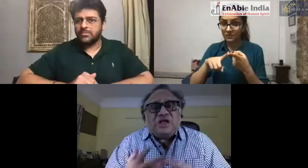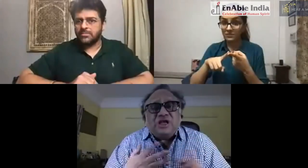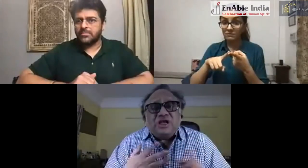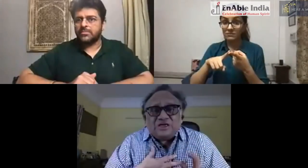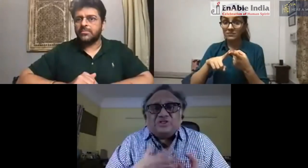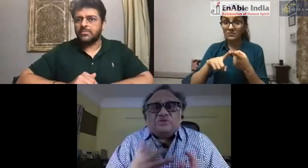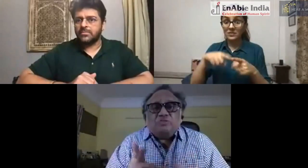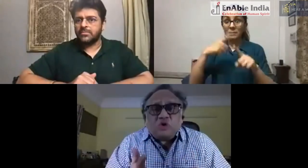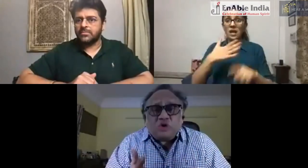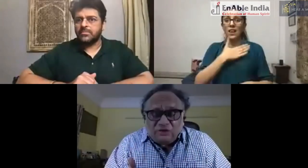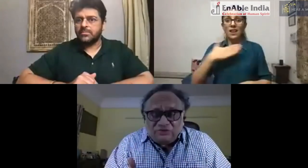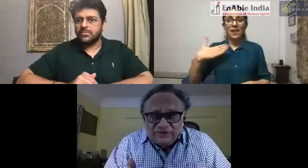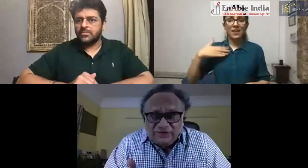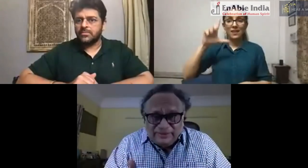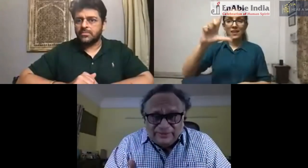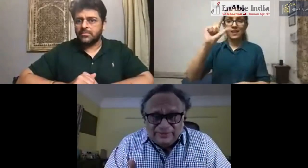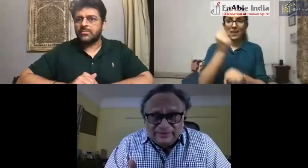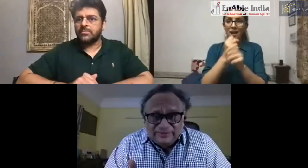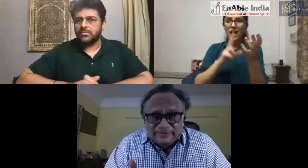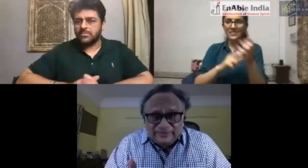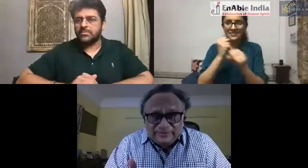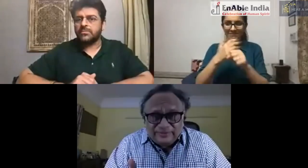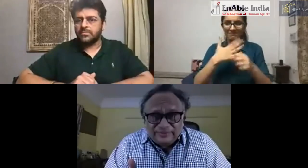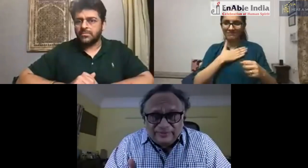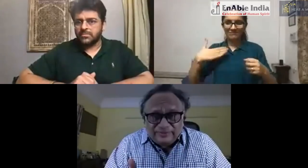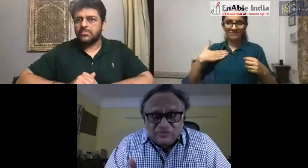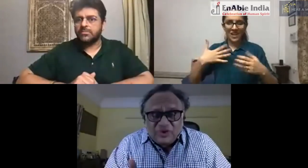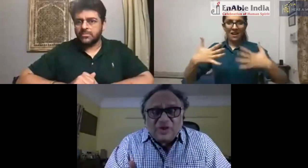involves lungs more often,